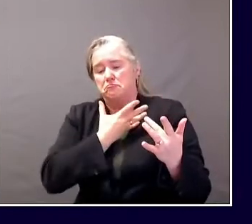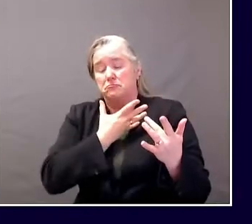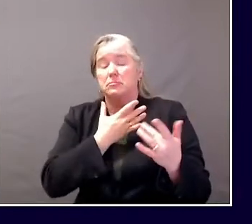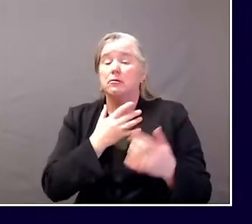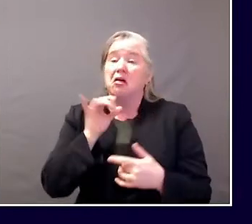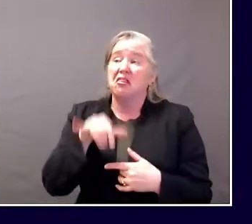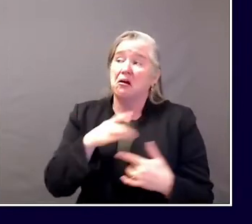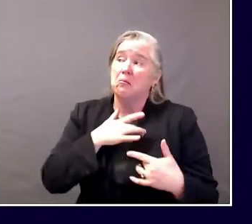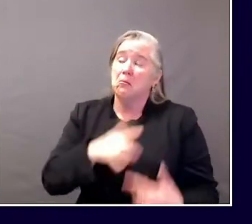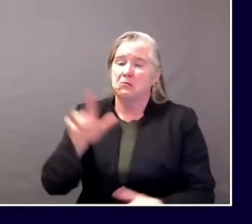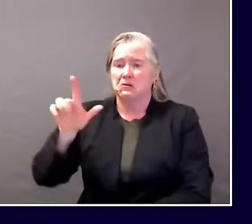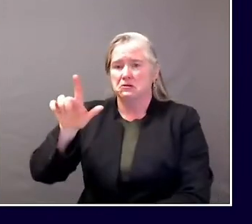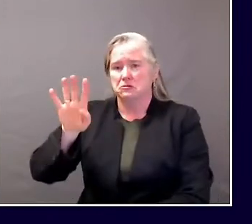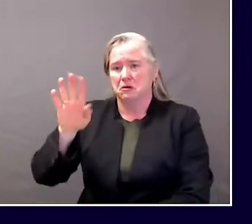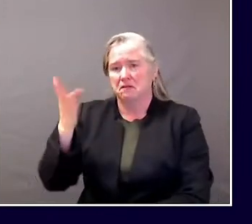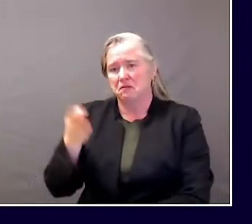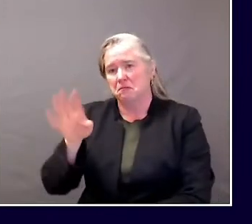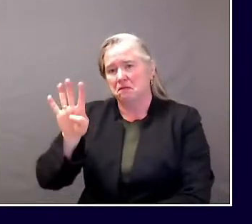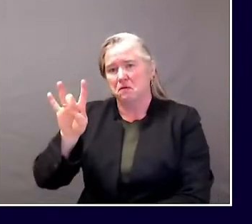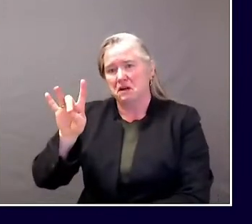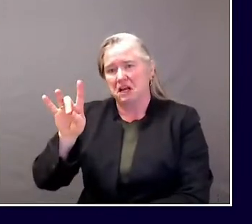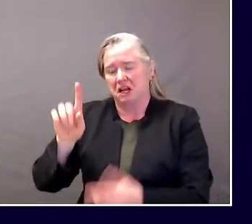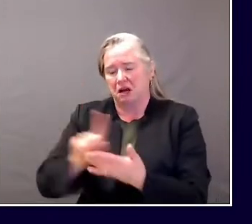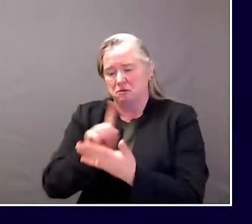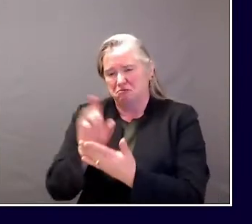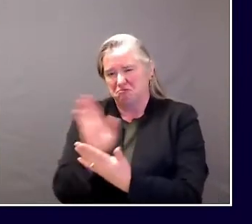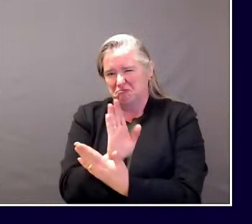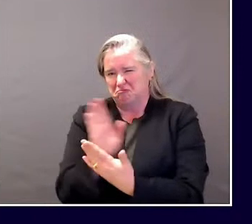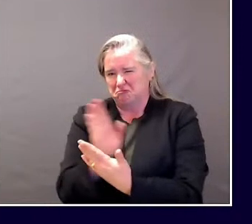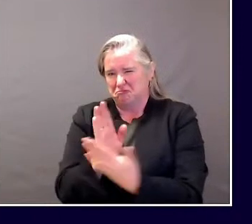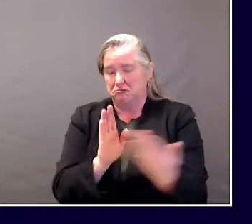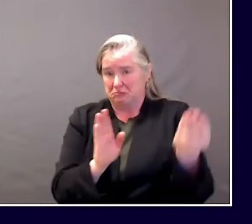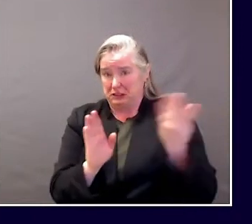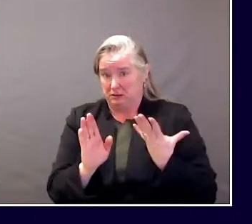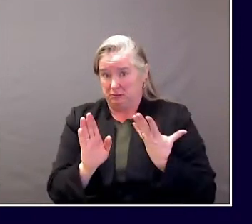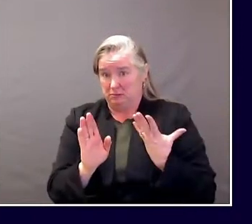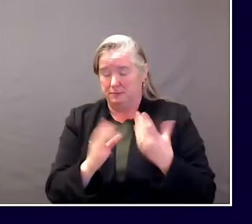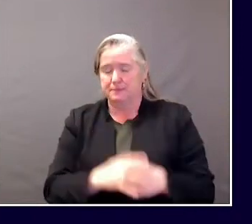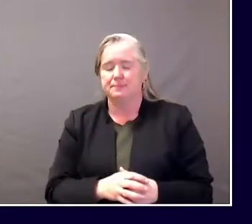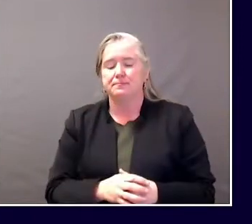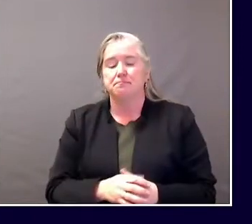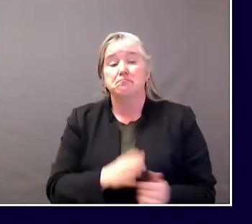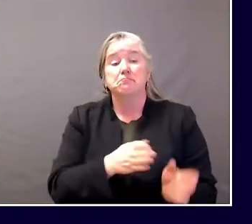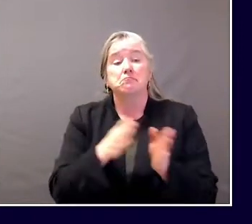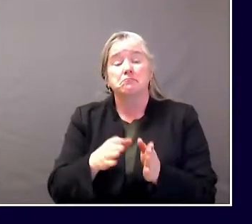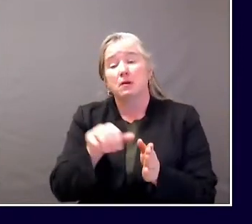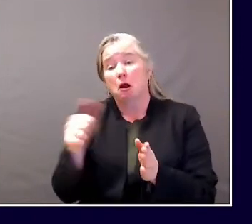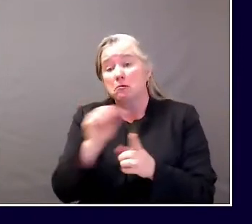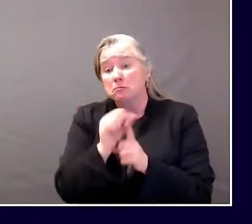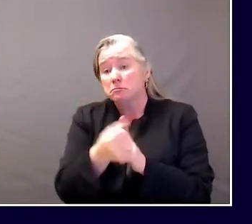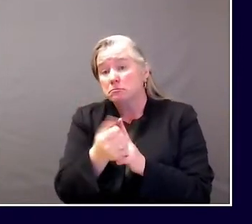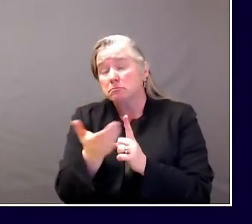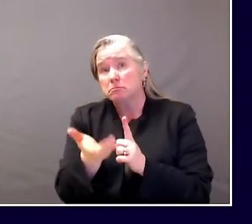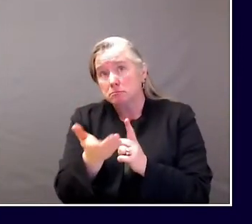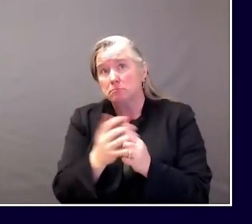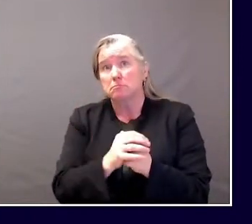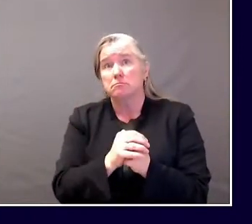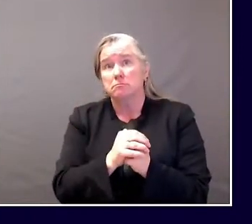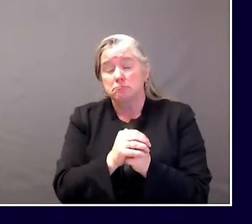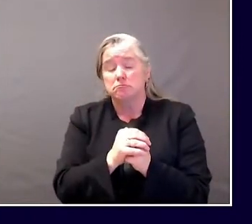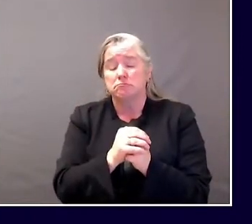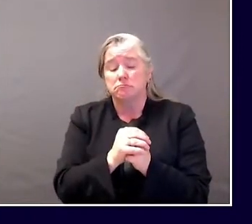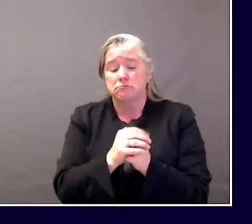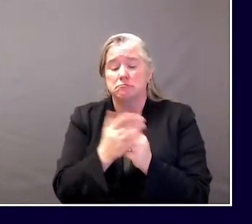to 48 hours of the death. Another way that someone may die with COVID-19 in Maine is if they happen to